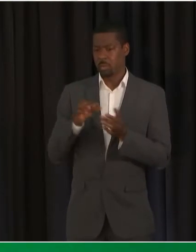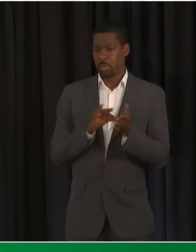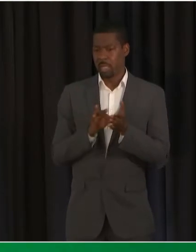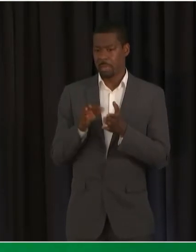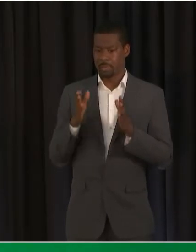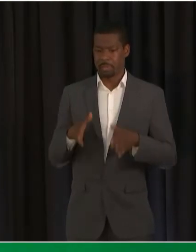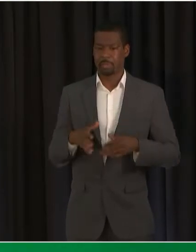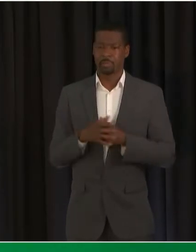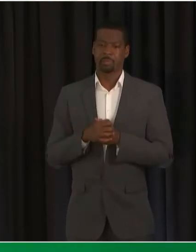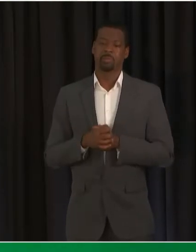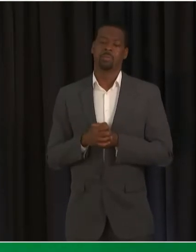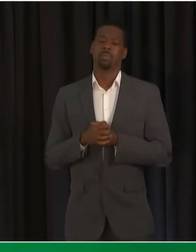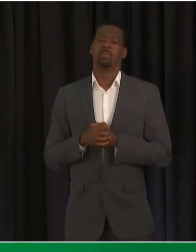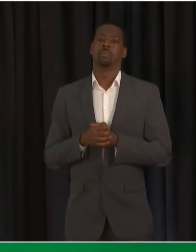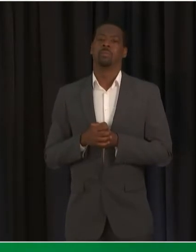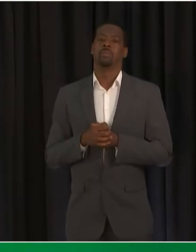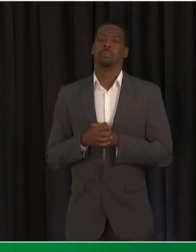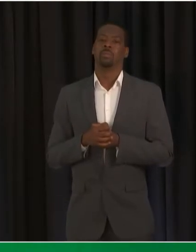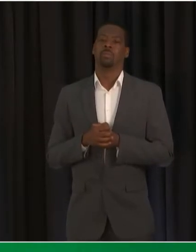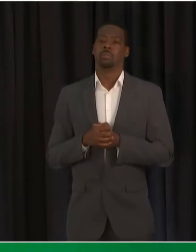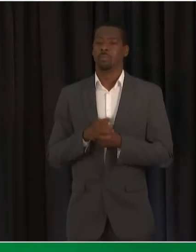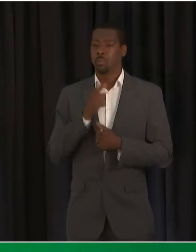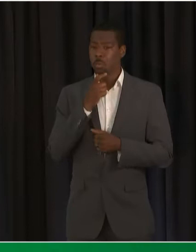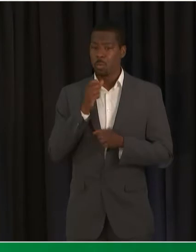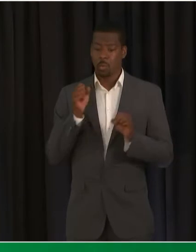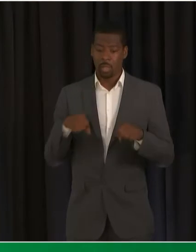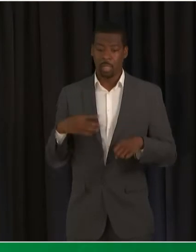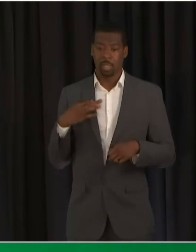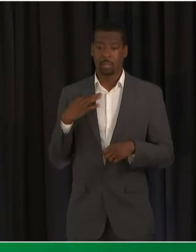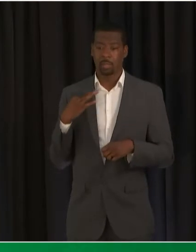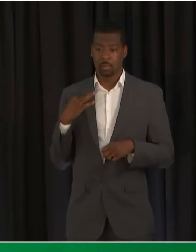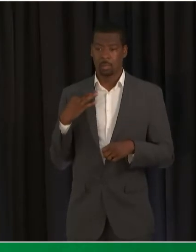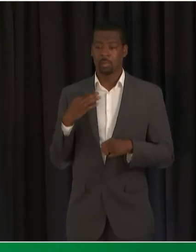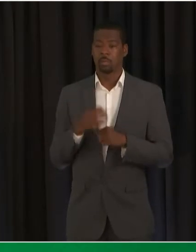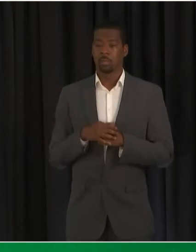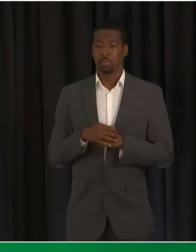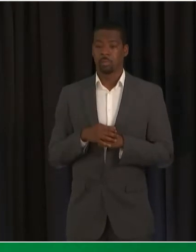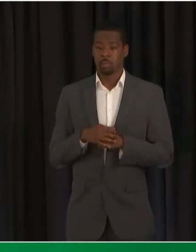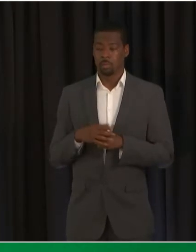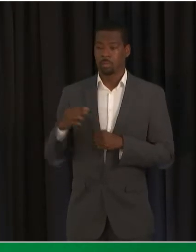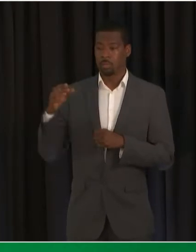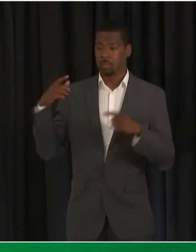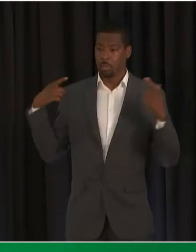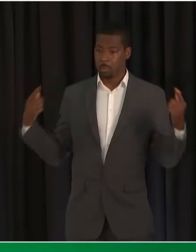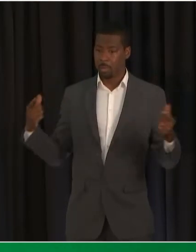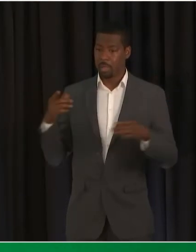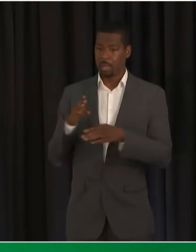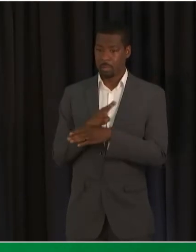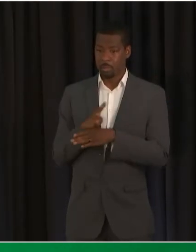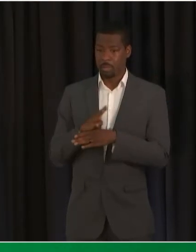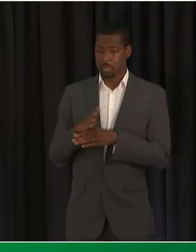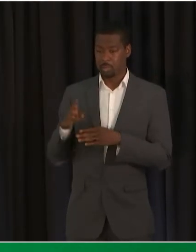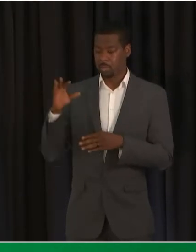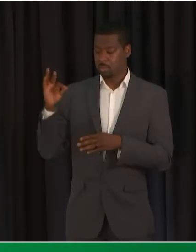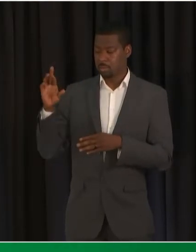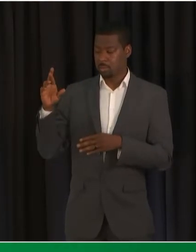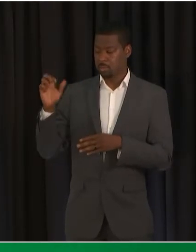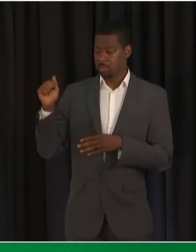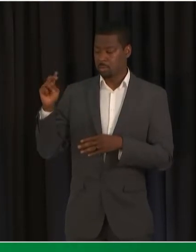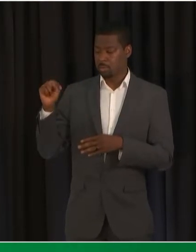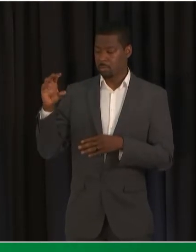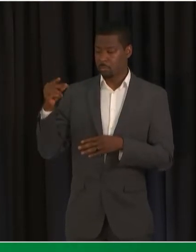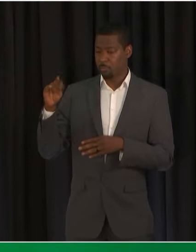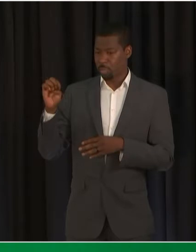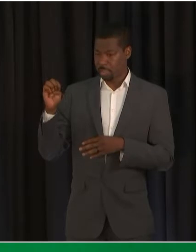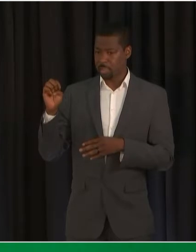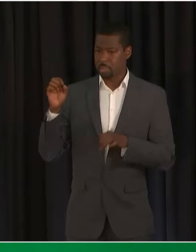with that. All right, next slide, please. All right, who's eligible? Franchises are eligible, all right? Any business